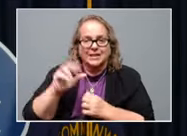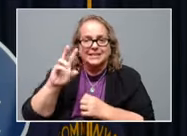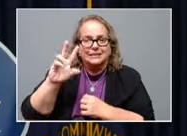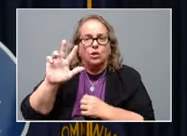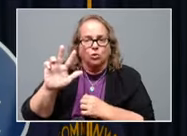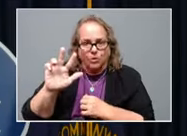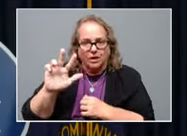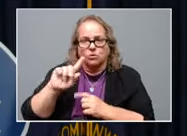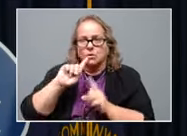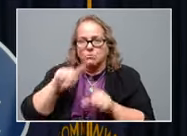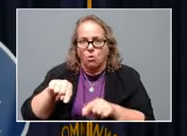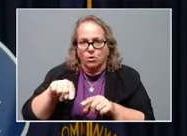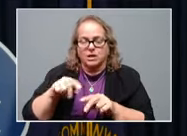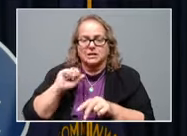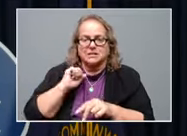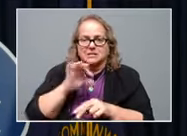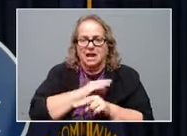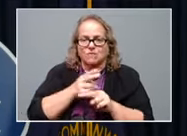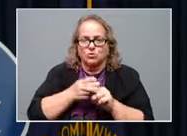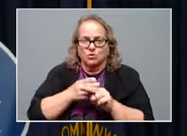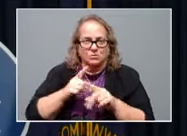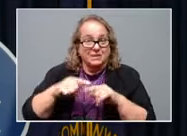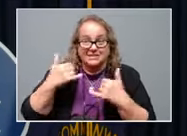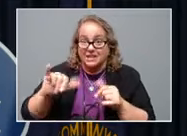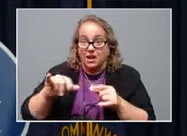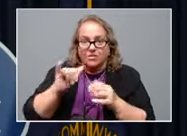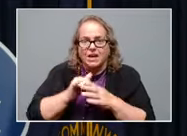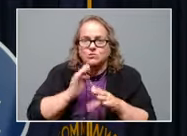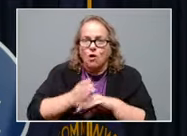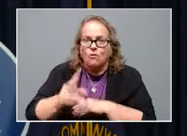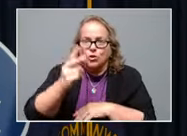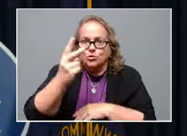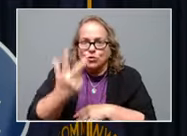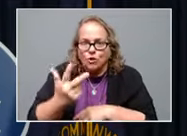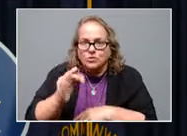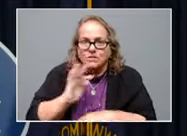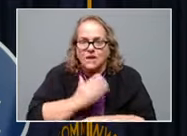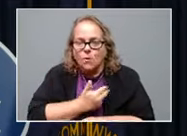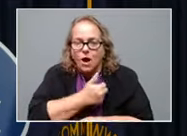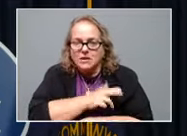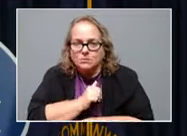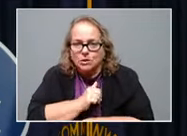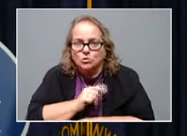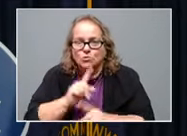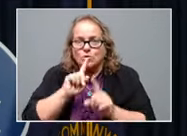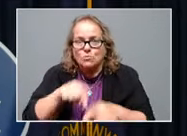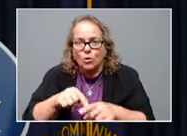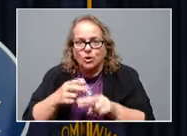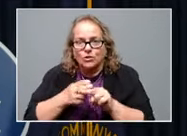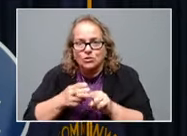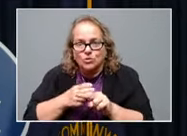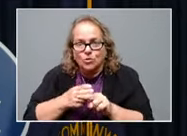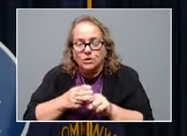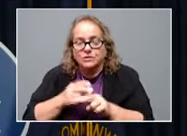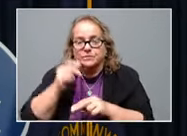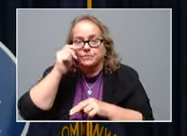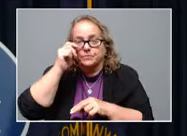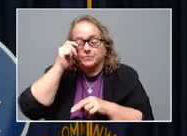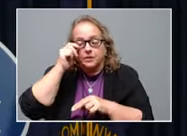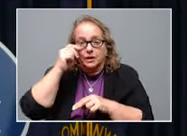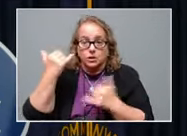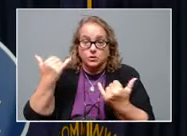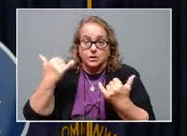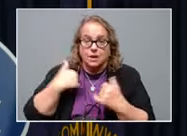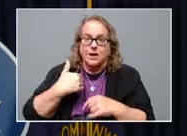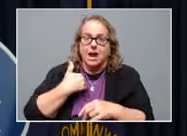but still that is over 2/3 of our hospitals reporting that shortage. As of today, we have